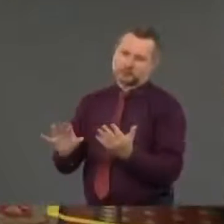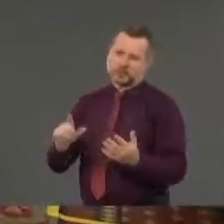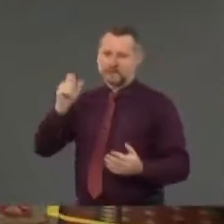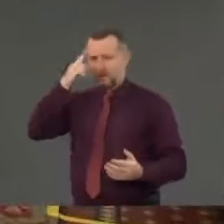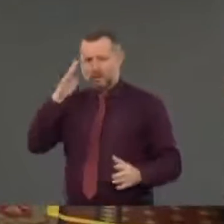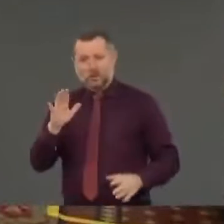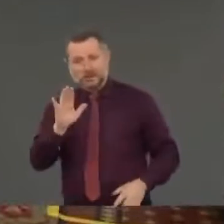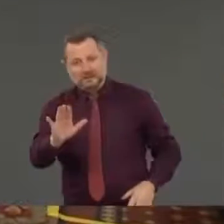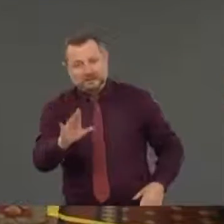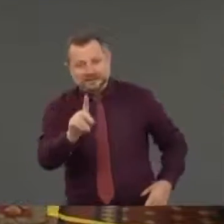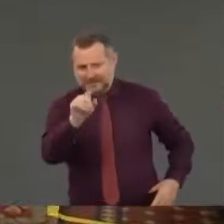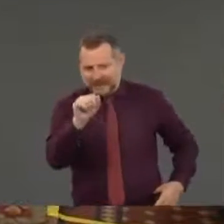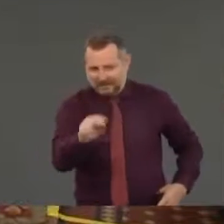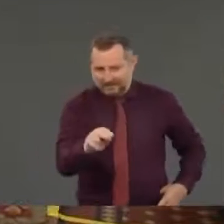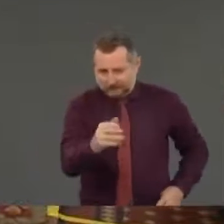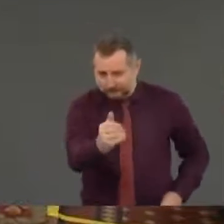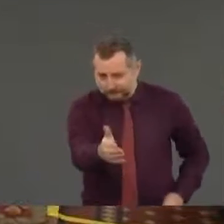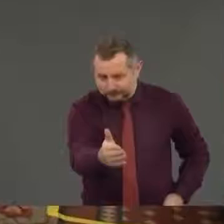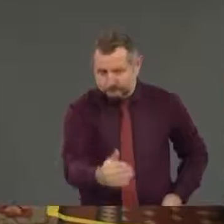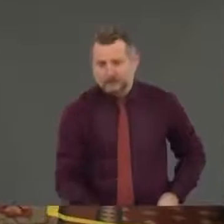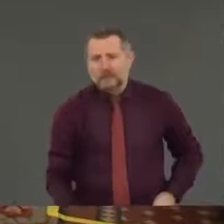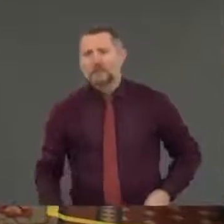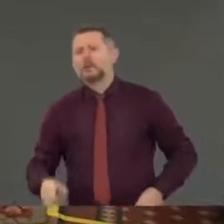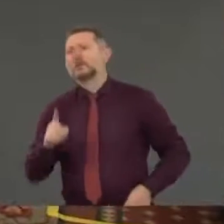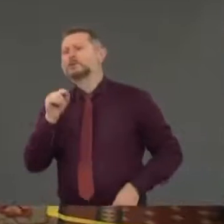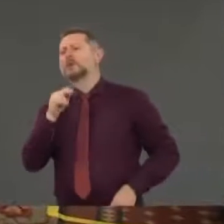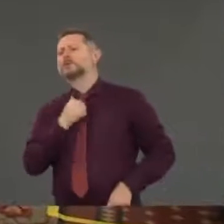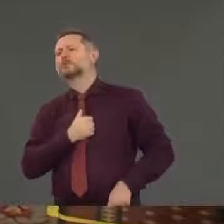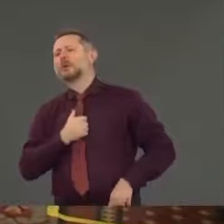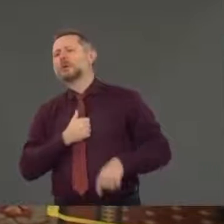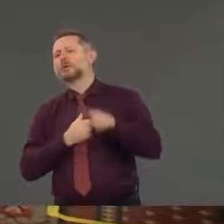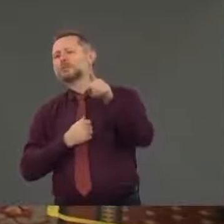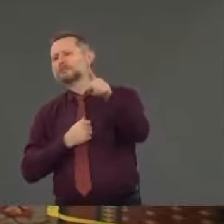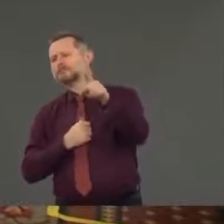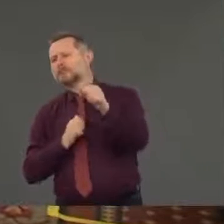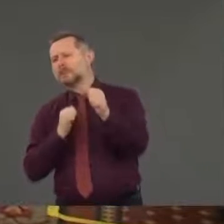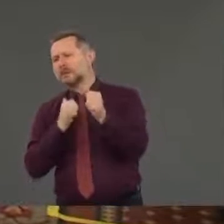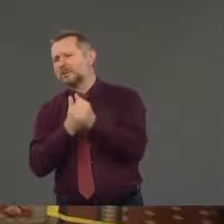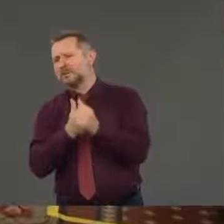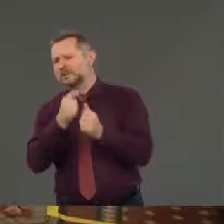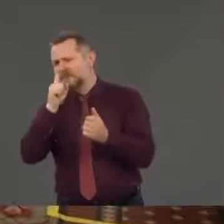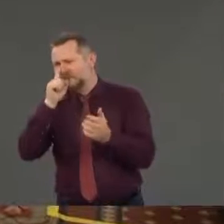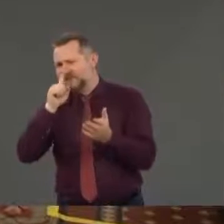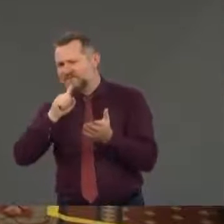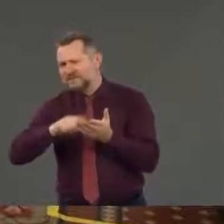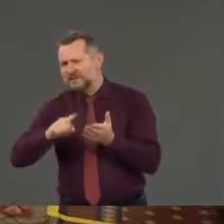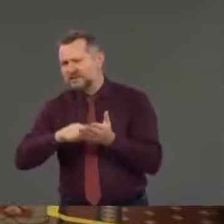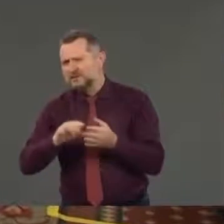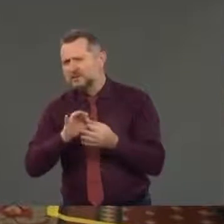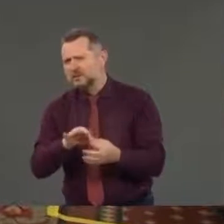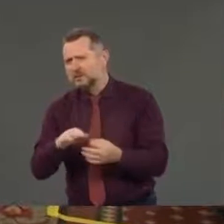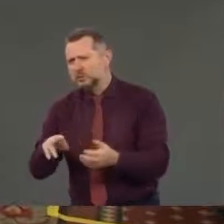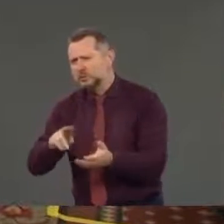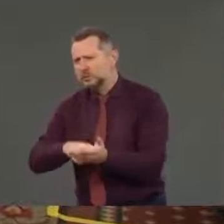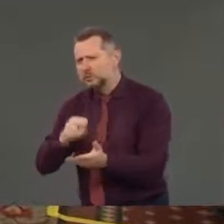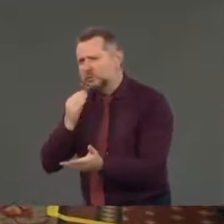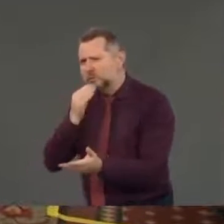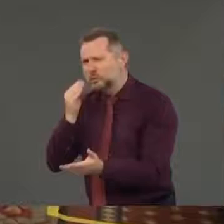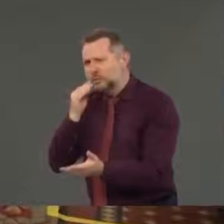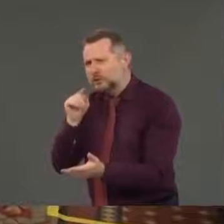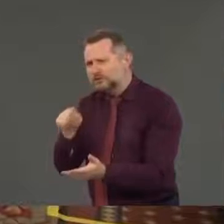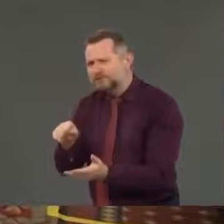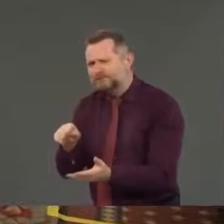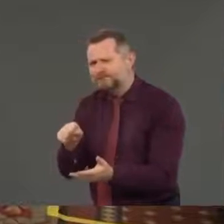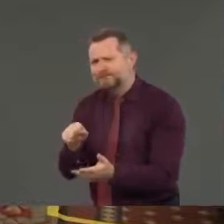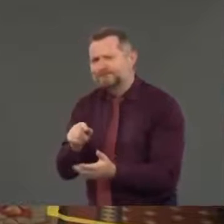Dr. Zucker or your governor if you want to answer it. Do you have an update on your investigation into nursing homes with the AG's office? Have you found anything in particular that